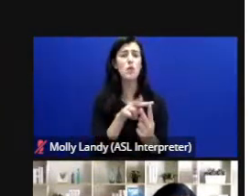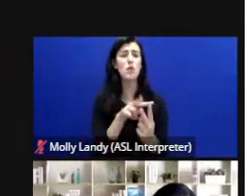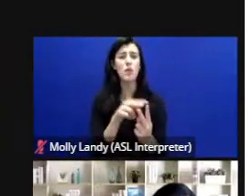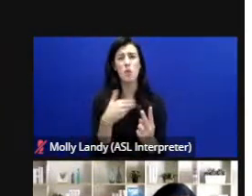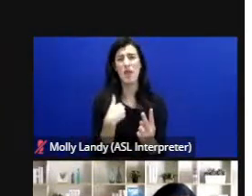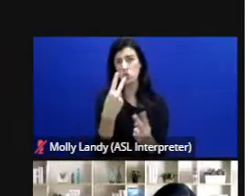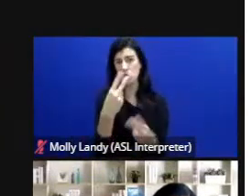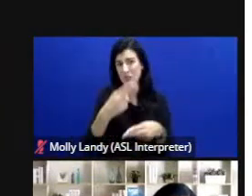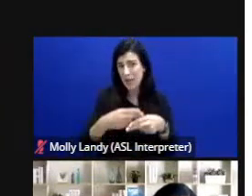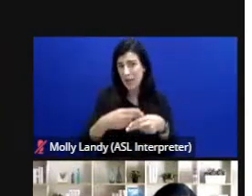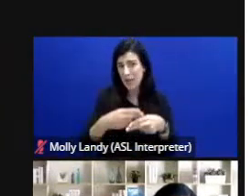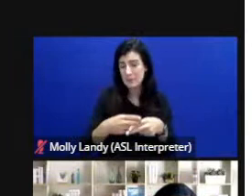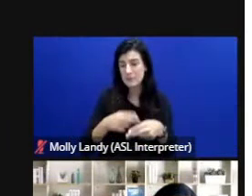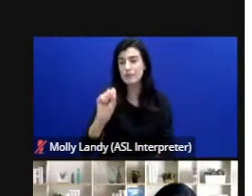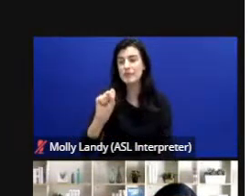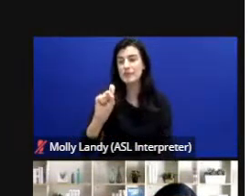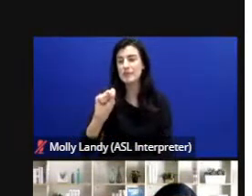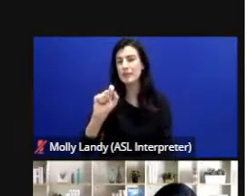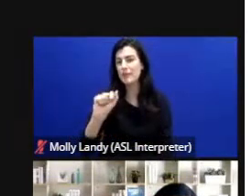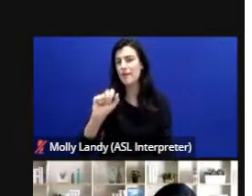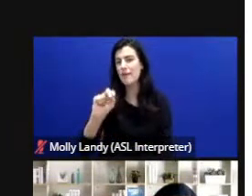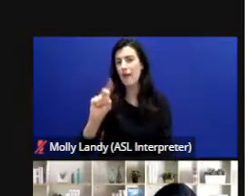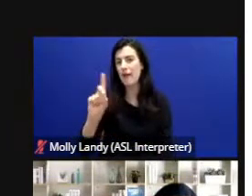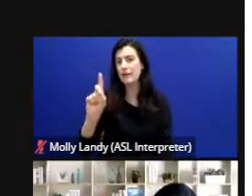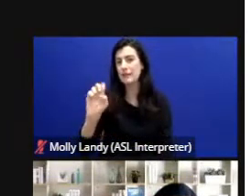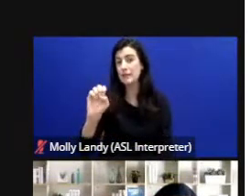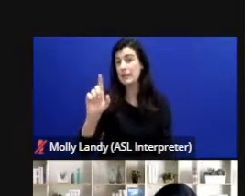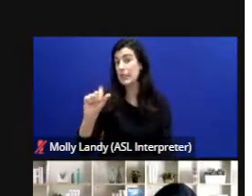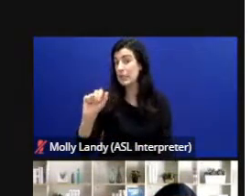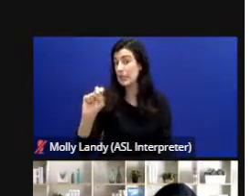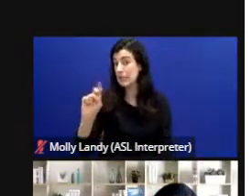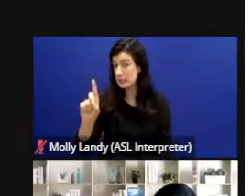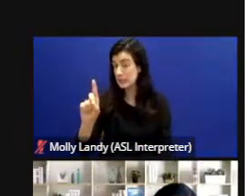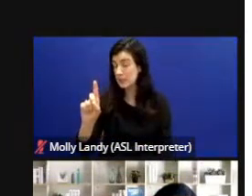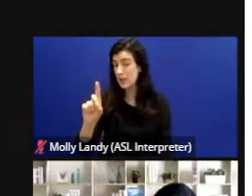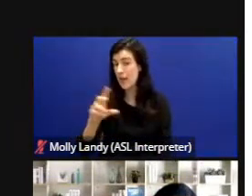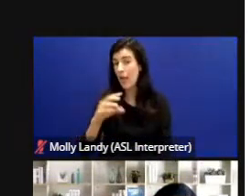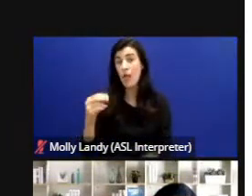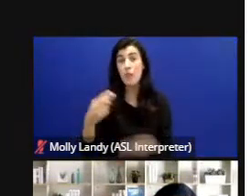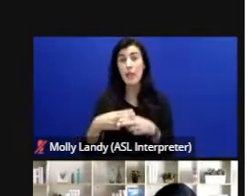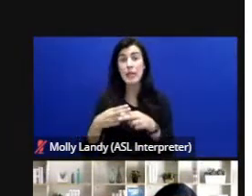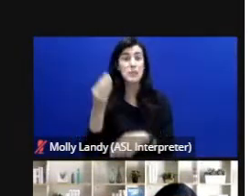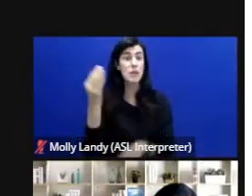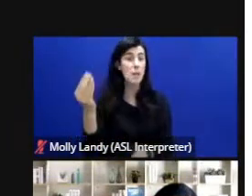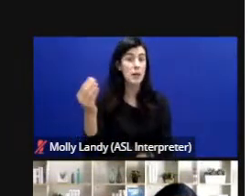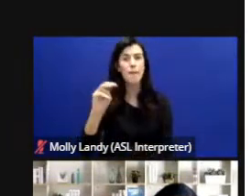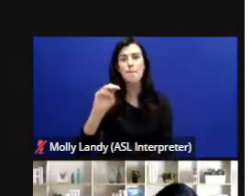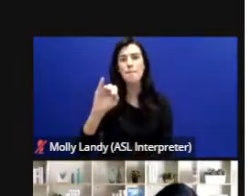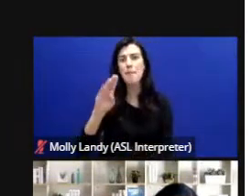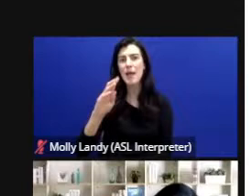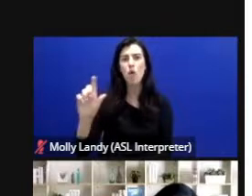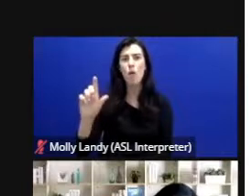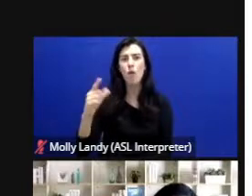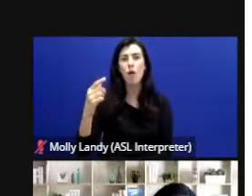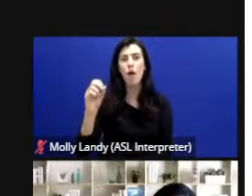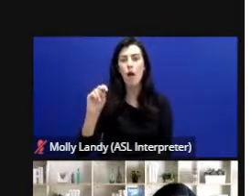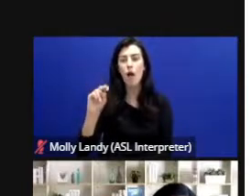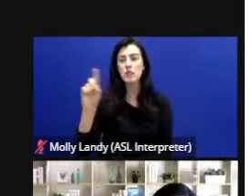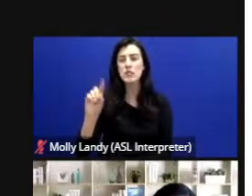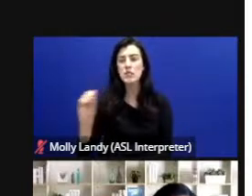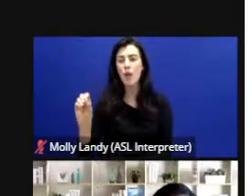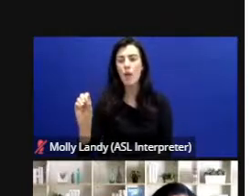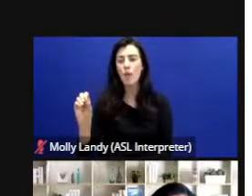names, Stan Deland, excuse me, is the screen name, and the name submitted is Michael Gonzo.